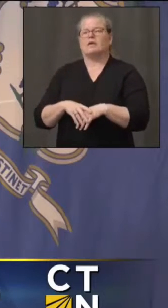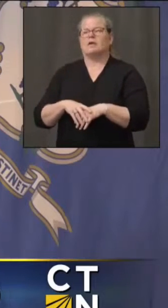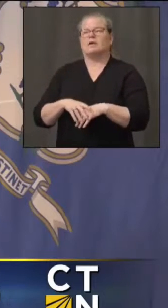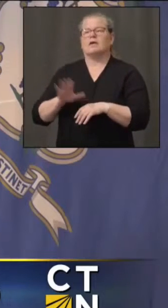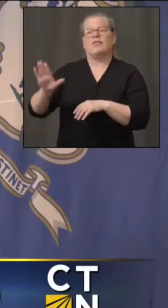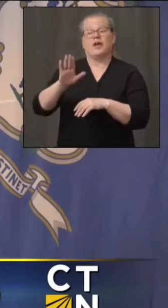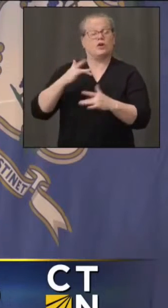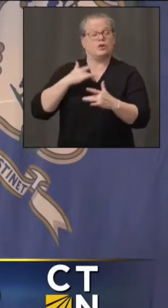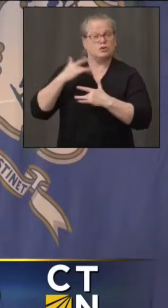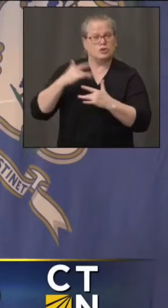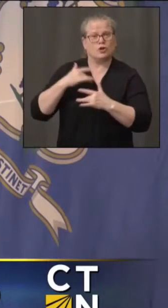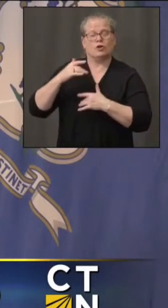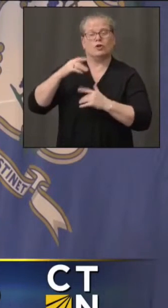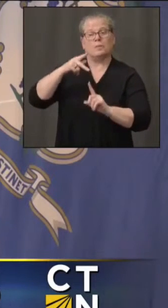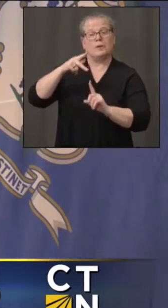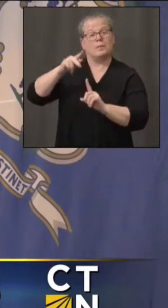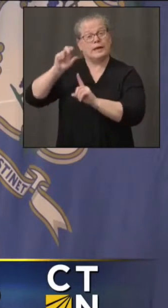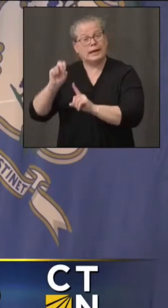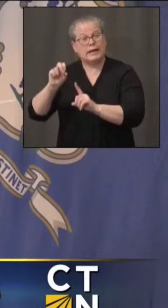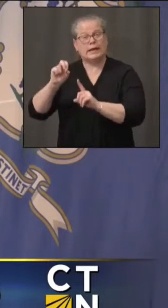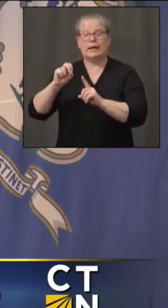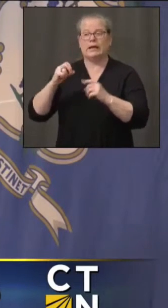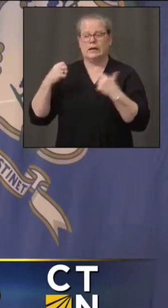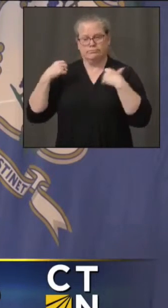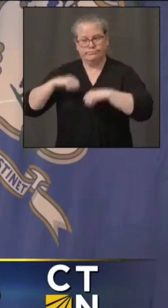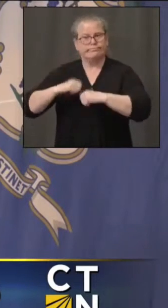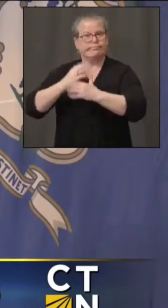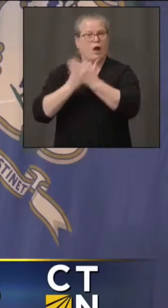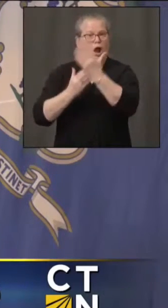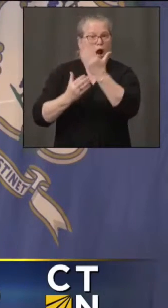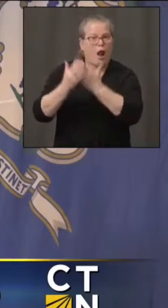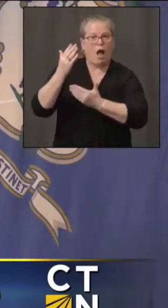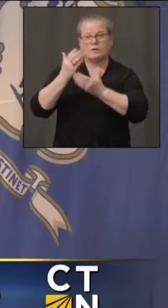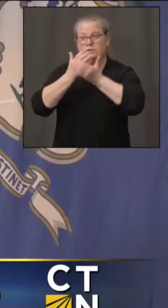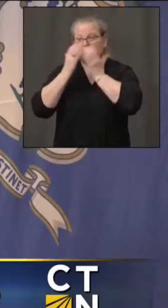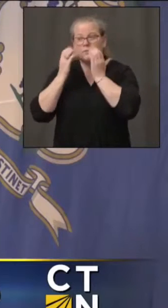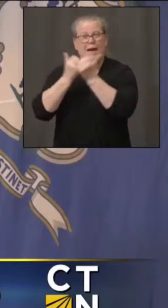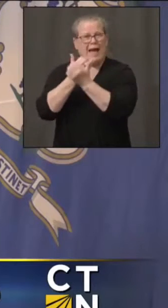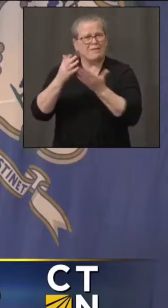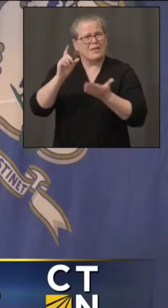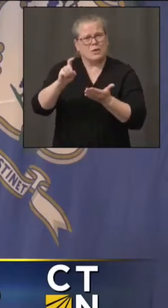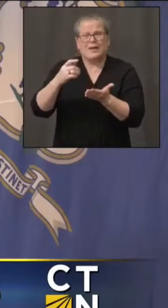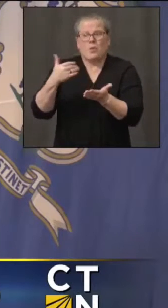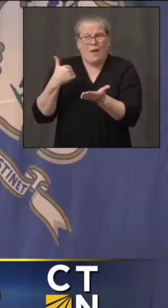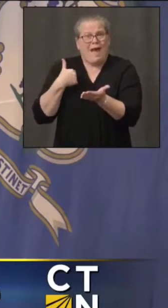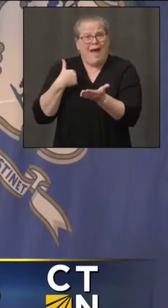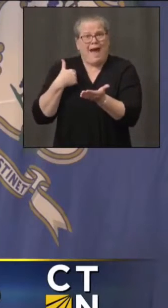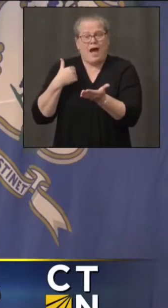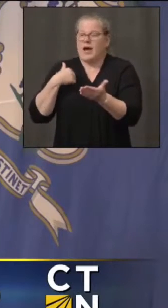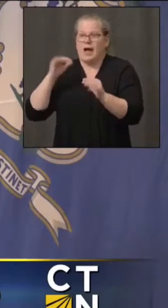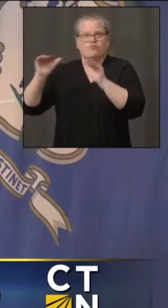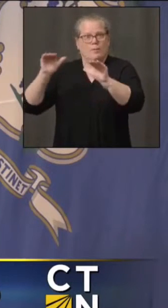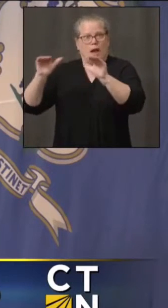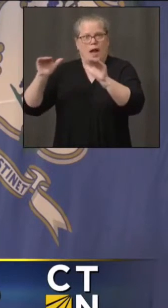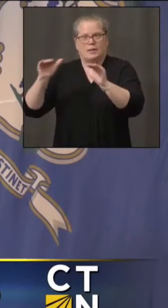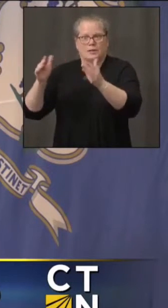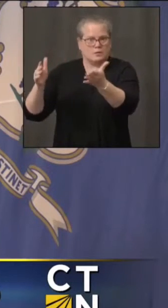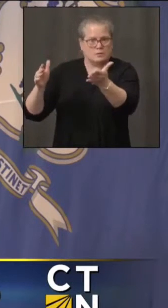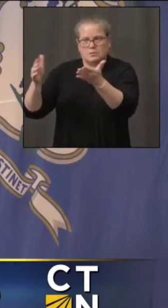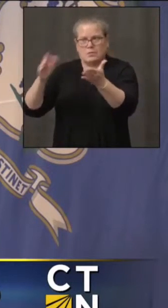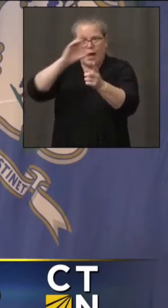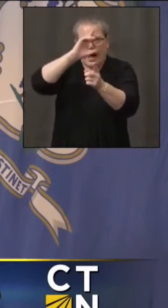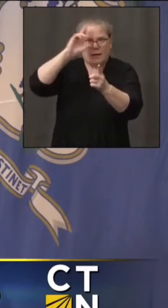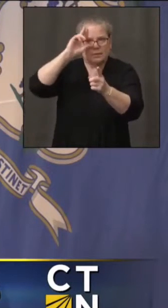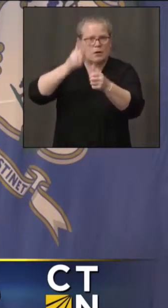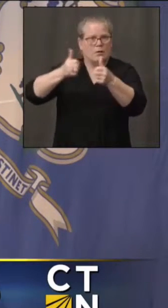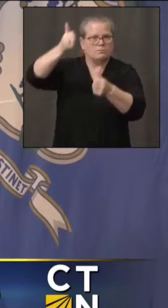need. That's not an issue. I'm doing everything I can to remind both parties how important it is we have Bacchus Hospital